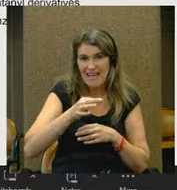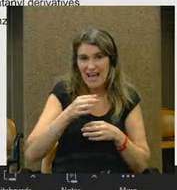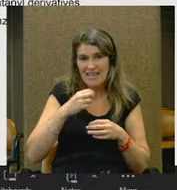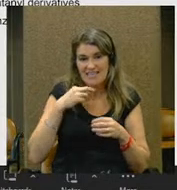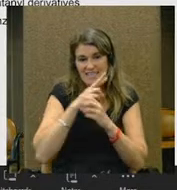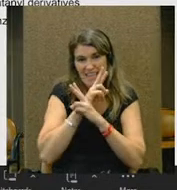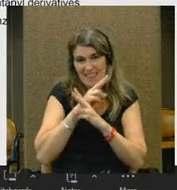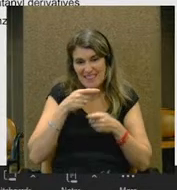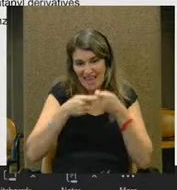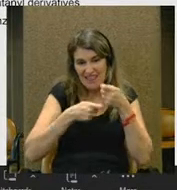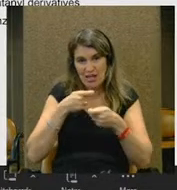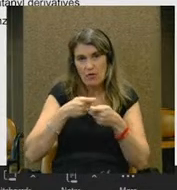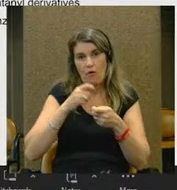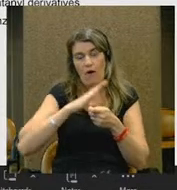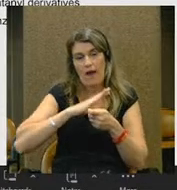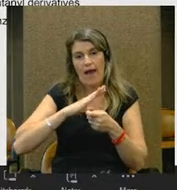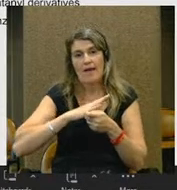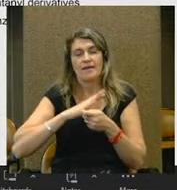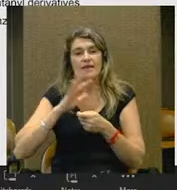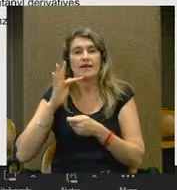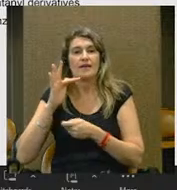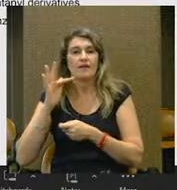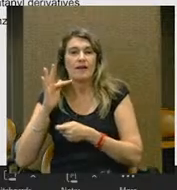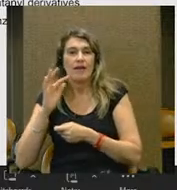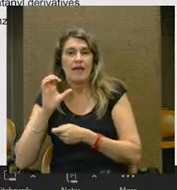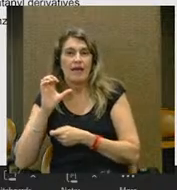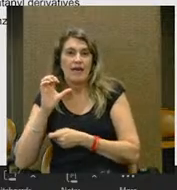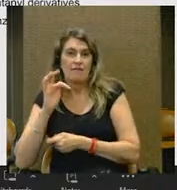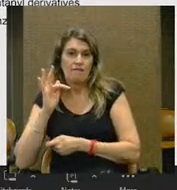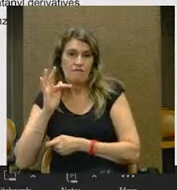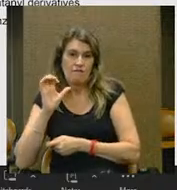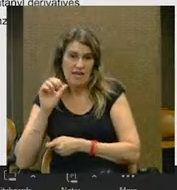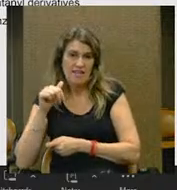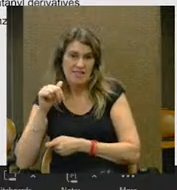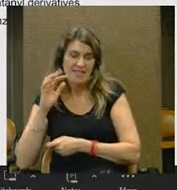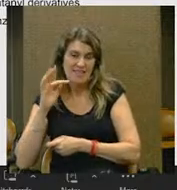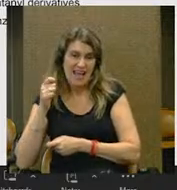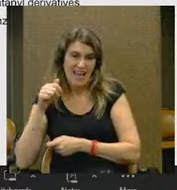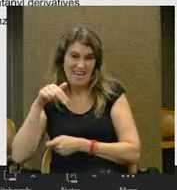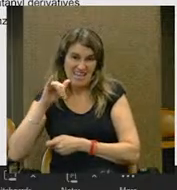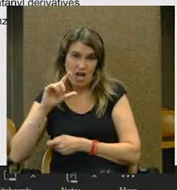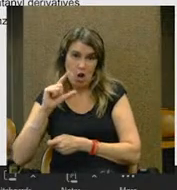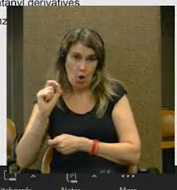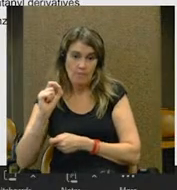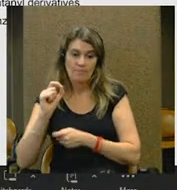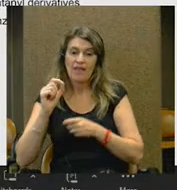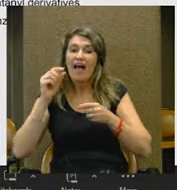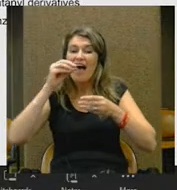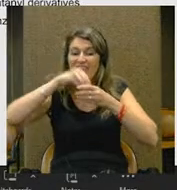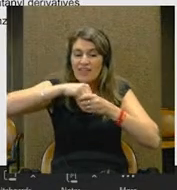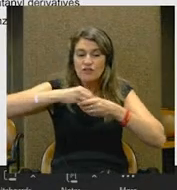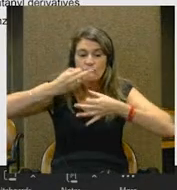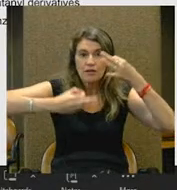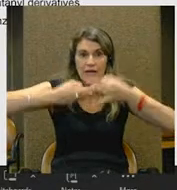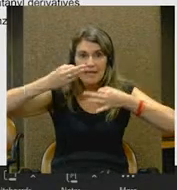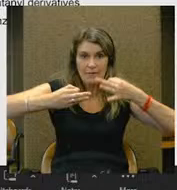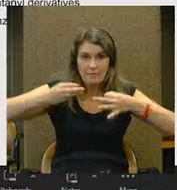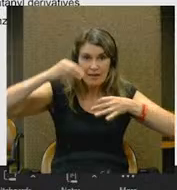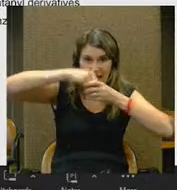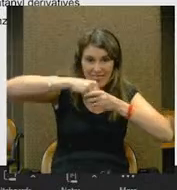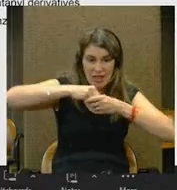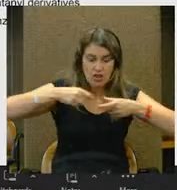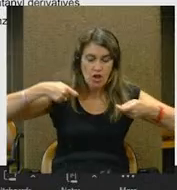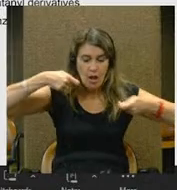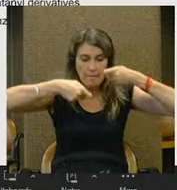or benzimadazoles, but their chemical structure has been tweaked so that their effects remain similar, but their